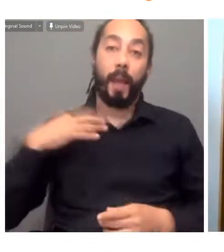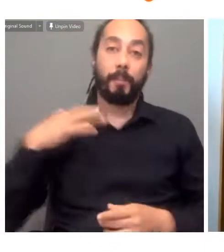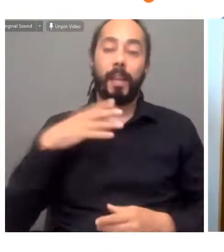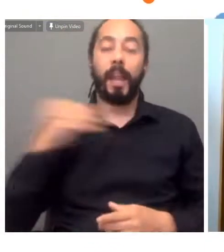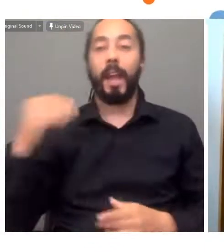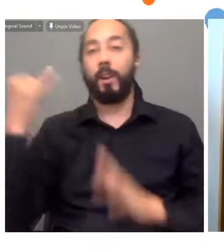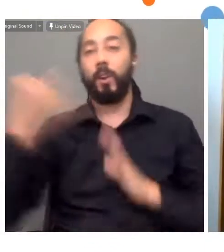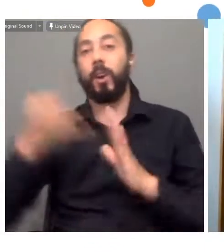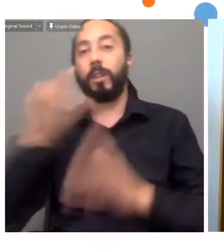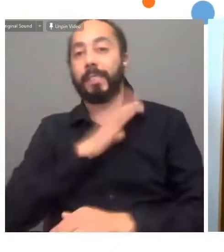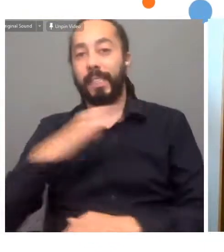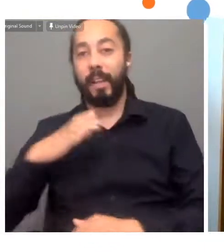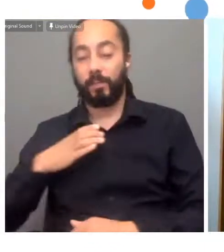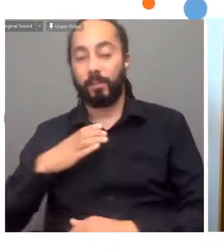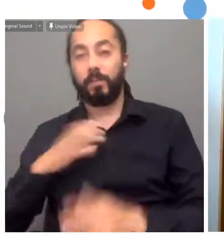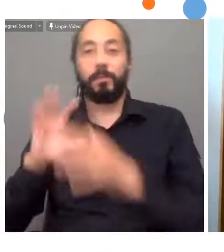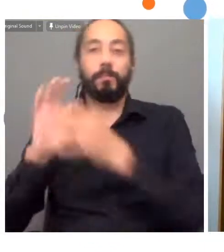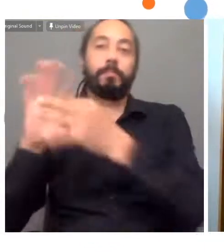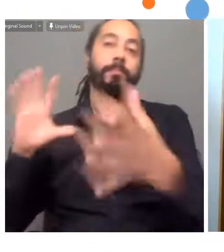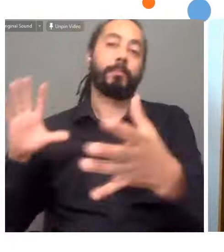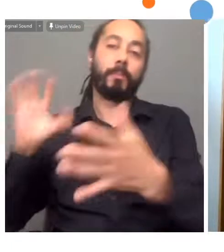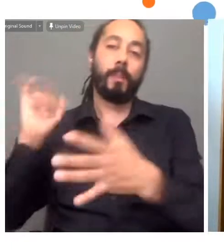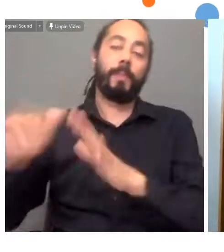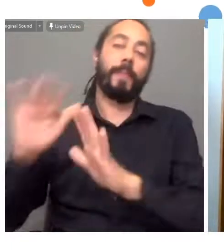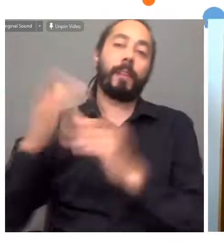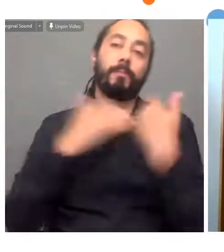We want to look at a number of things. So